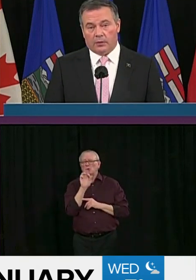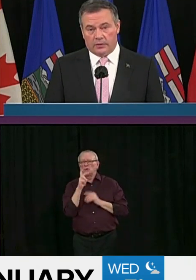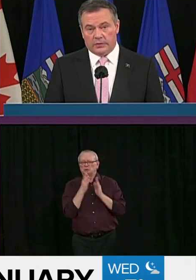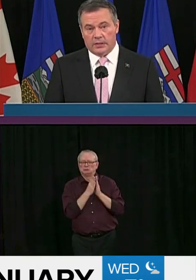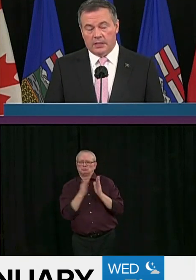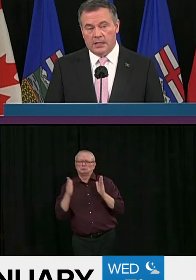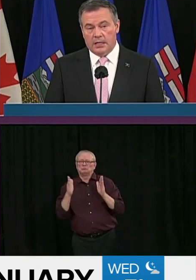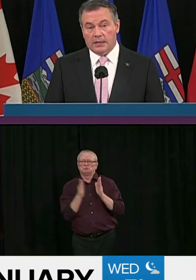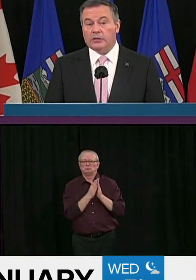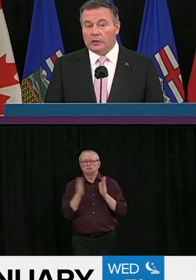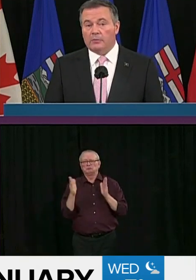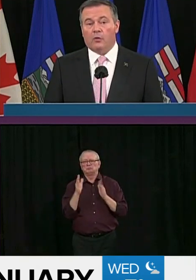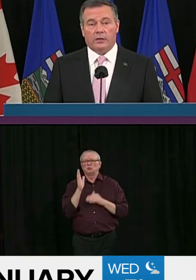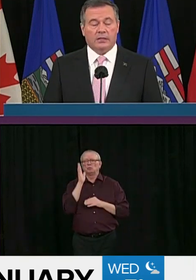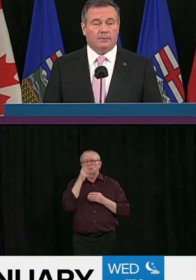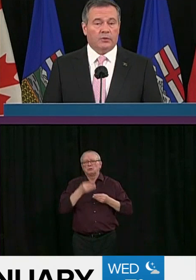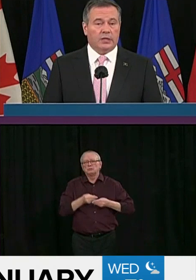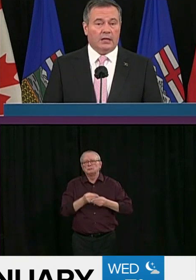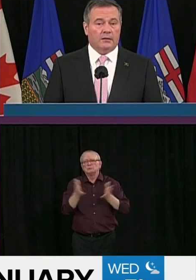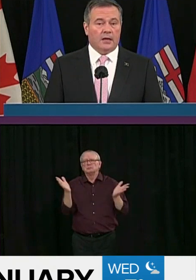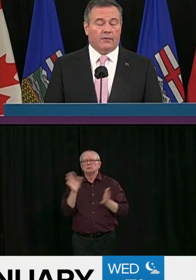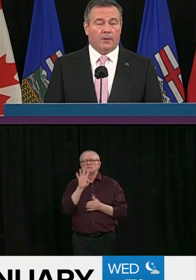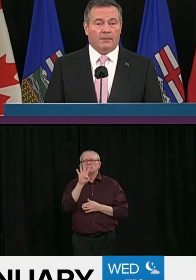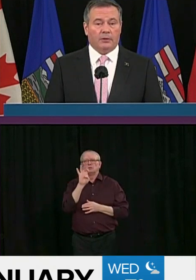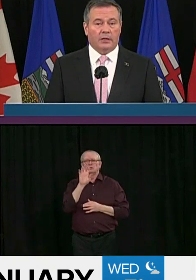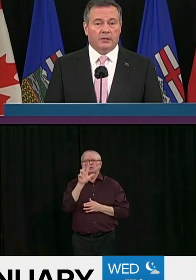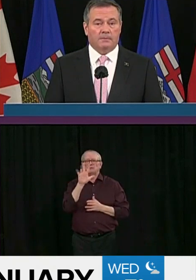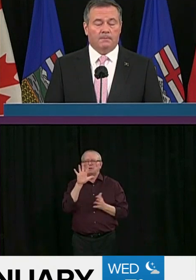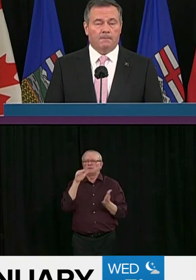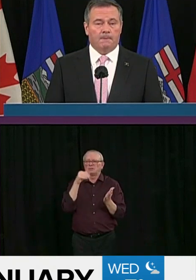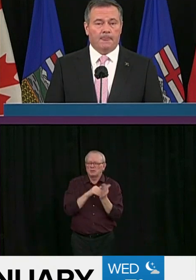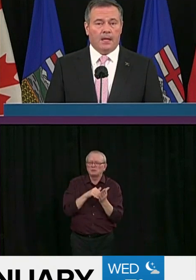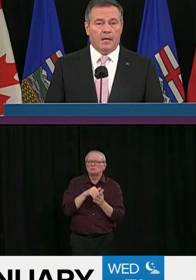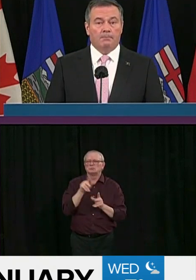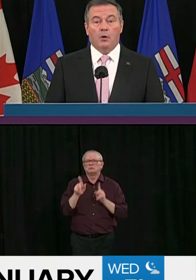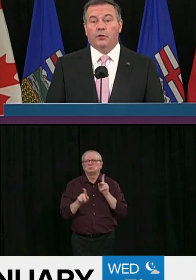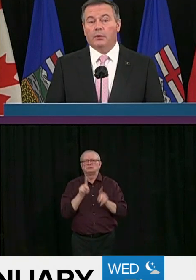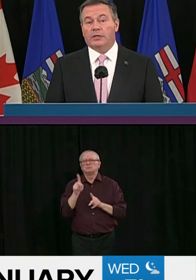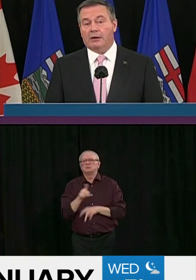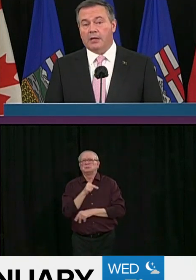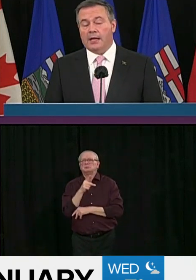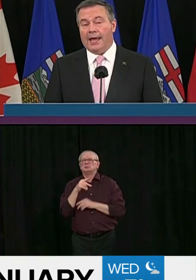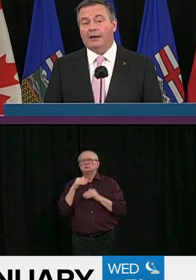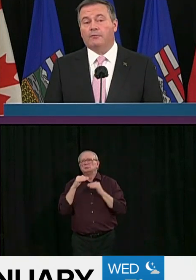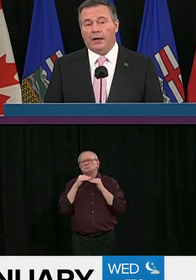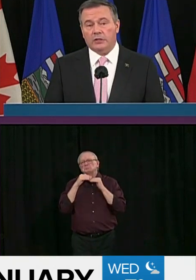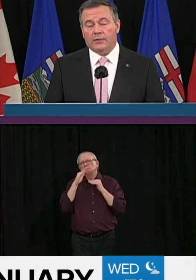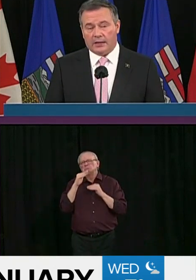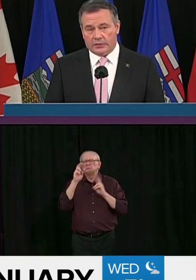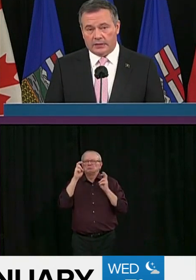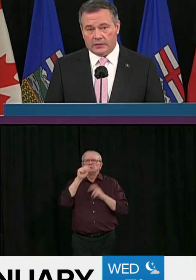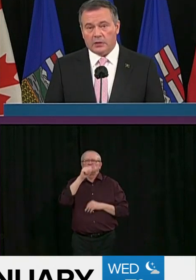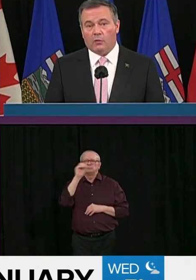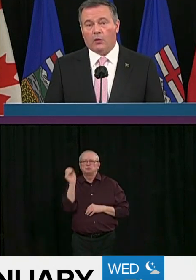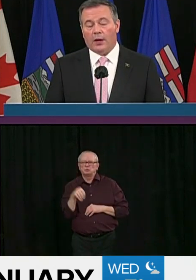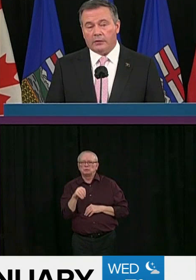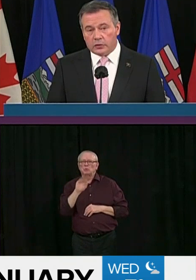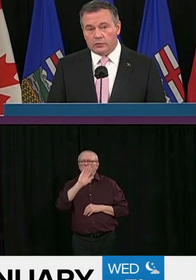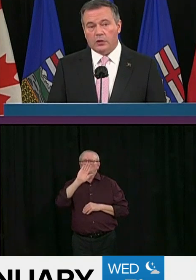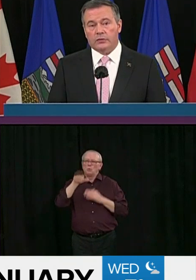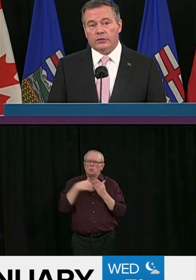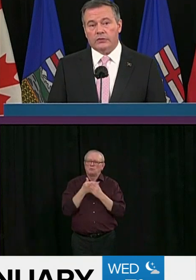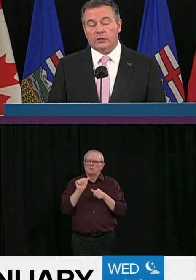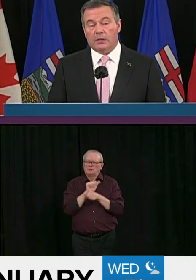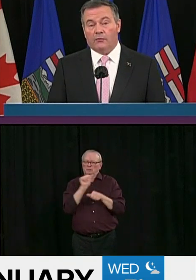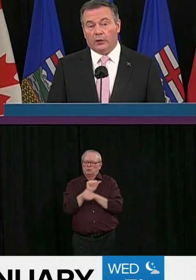435,000 Albertans. That's a little more than 10% of our population. Both the Moderna and Pfizer vaccines require